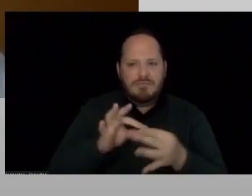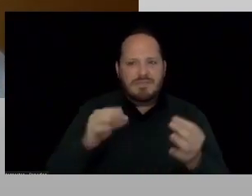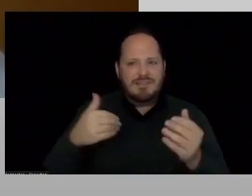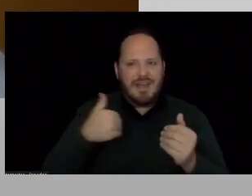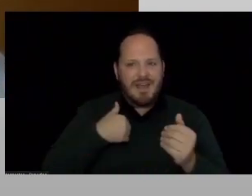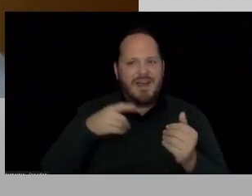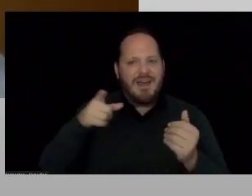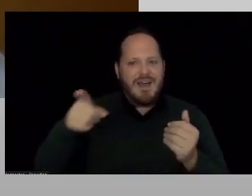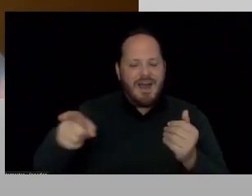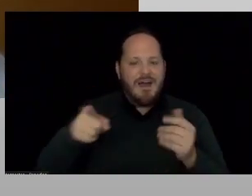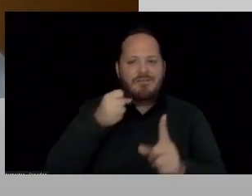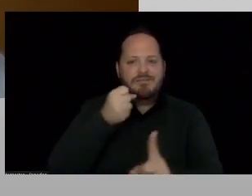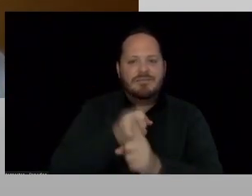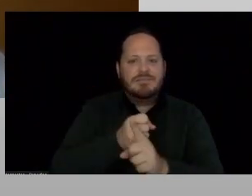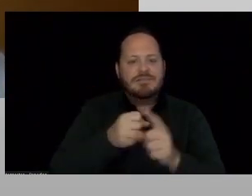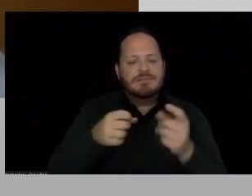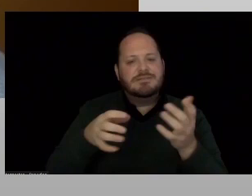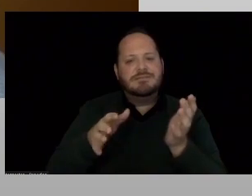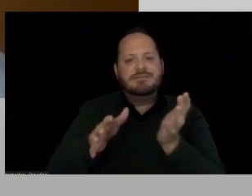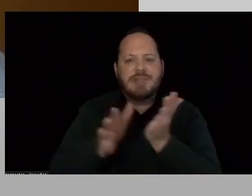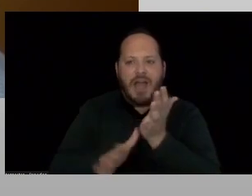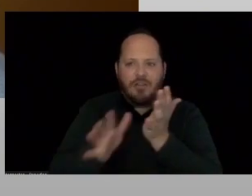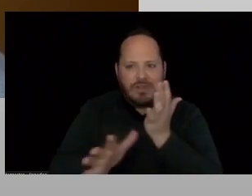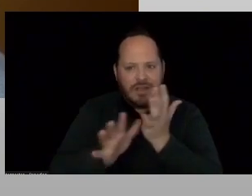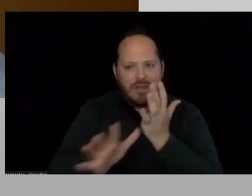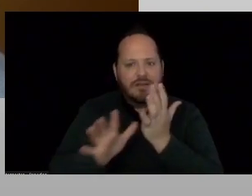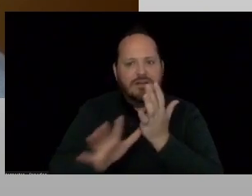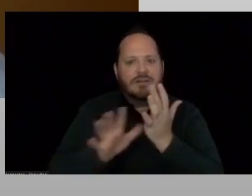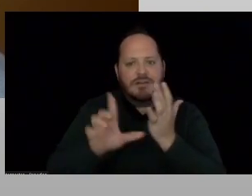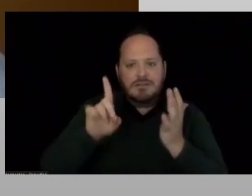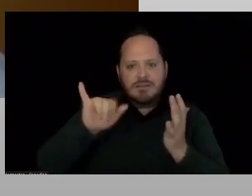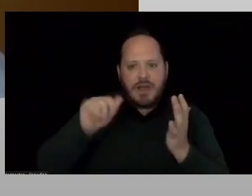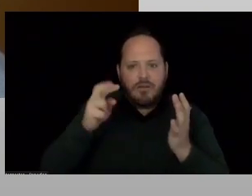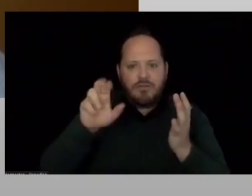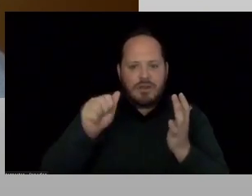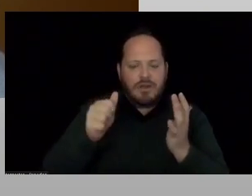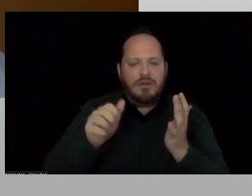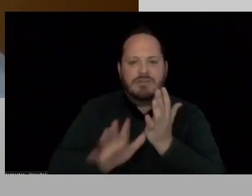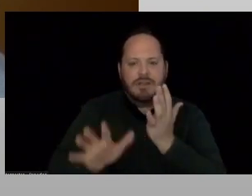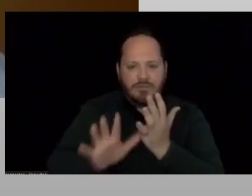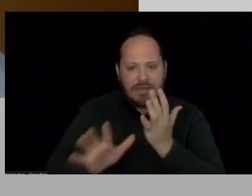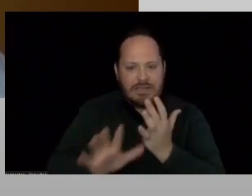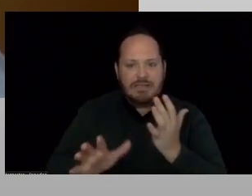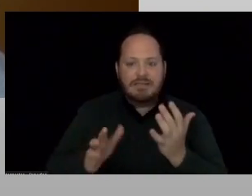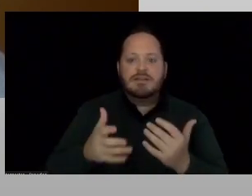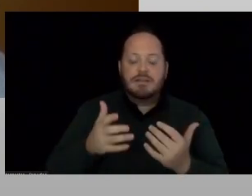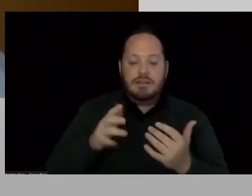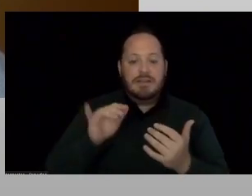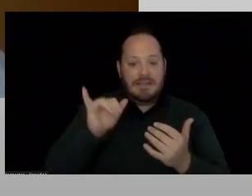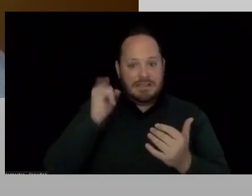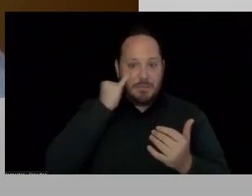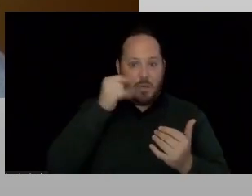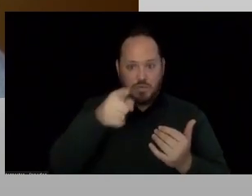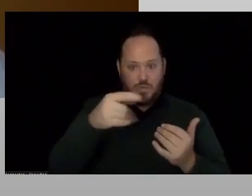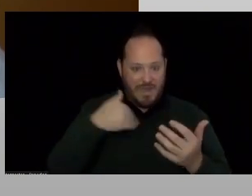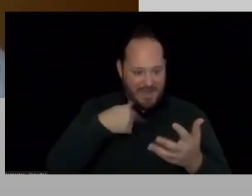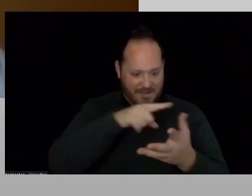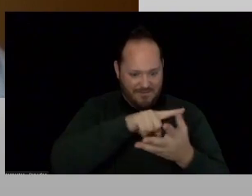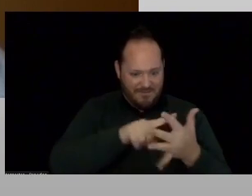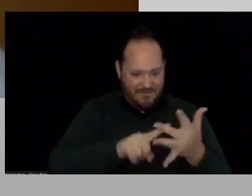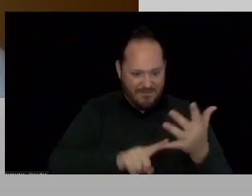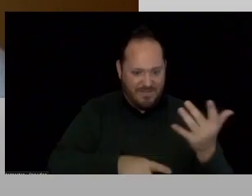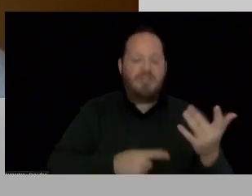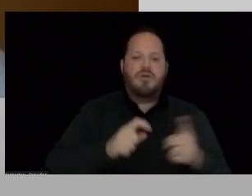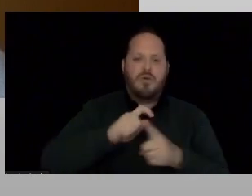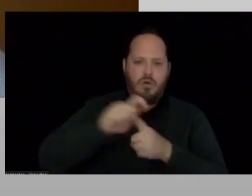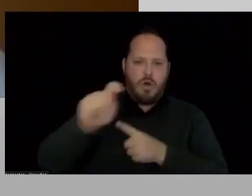right and know when they're sick. If you feel you have these things, you should call your provider and do not go to work without getting their